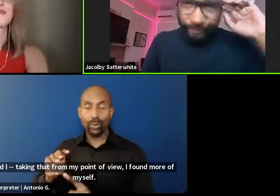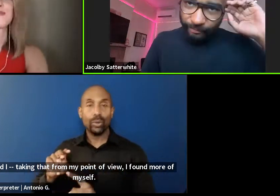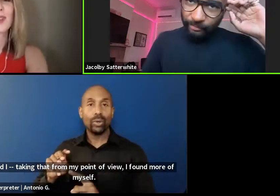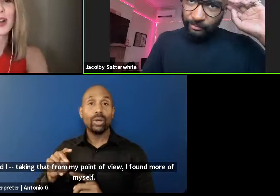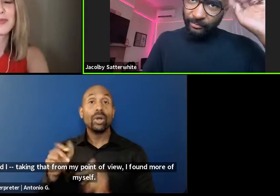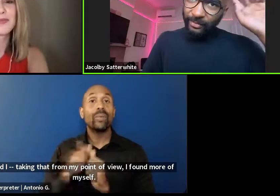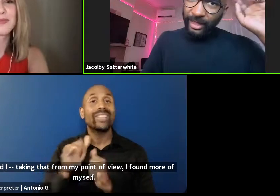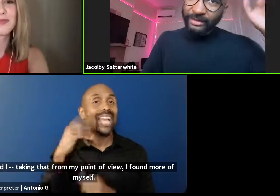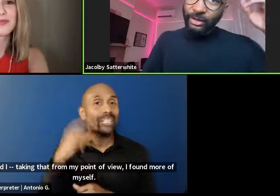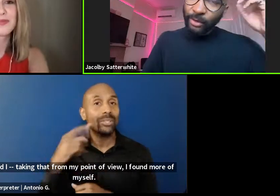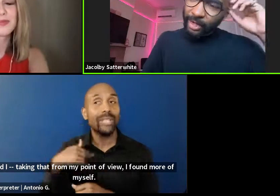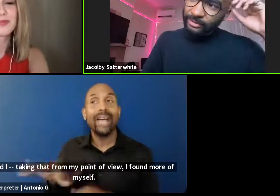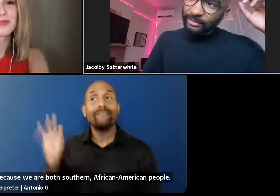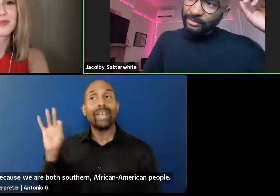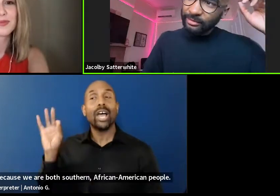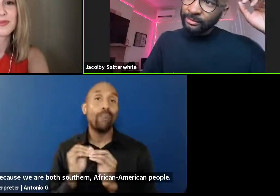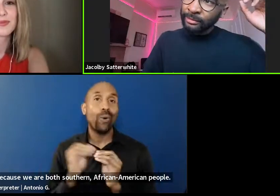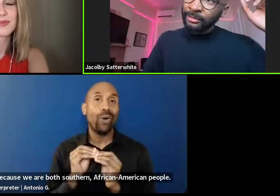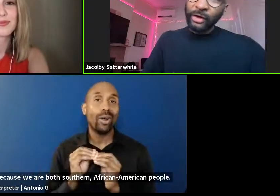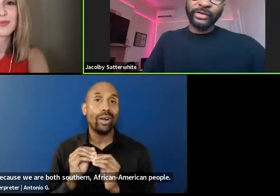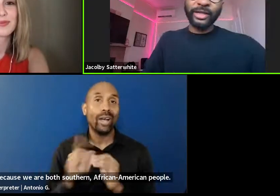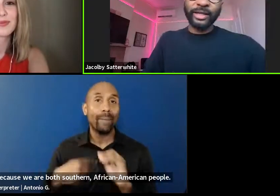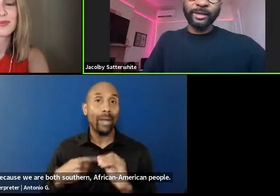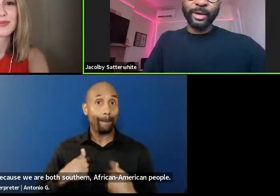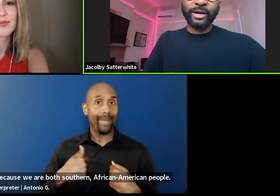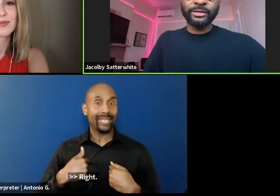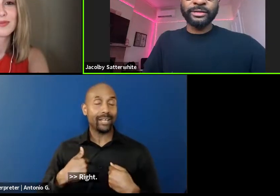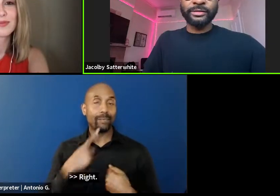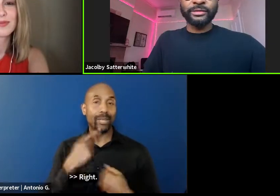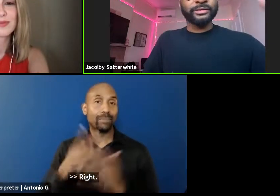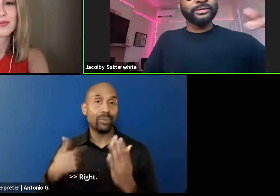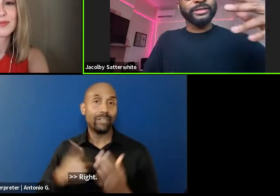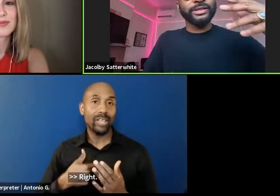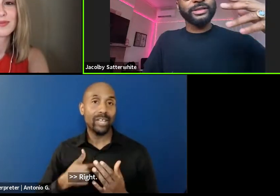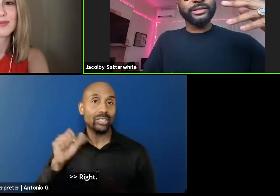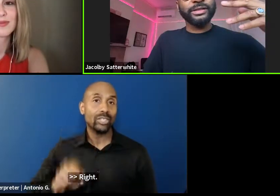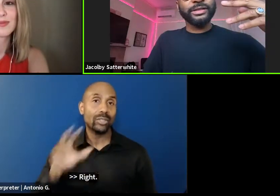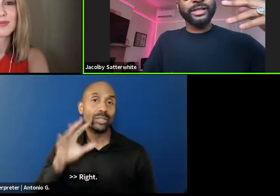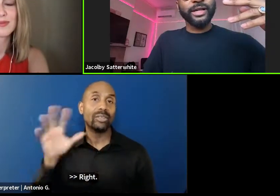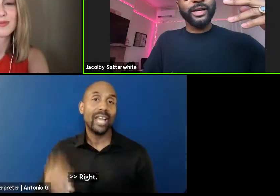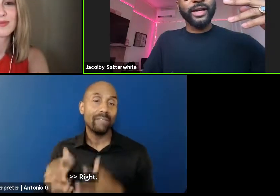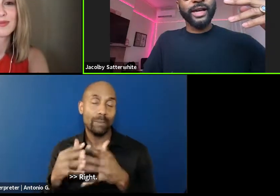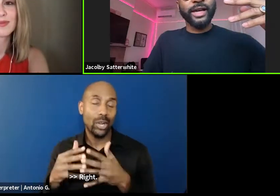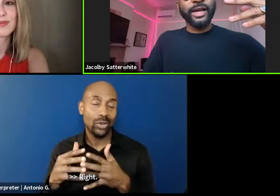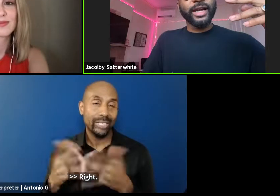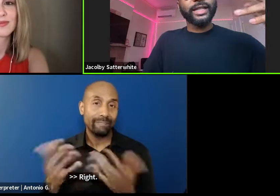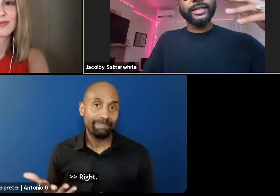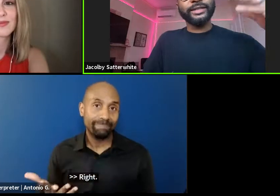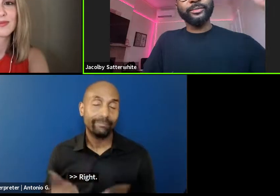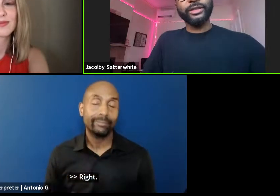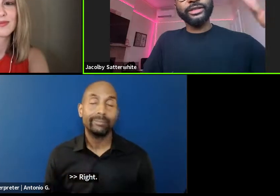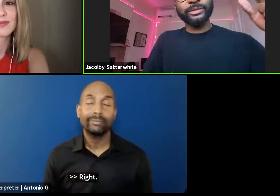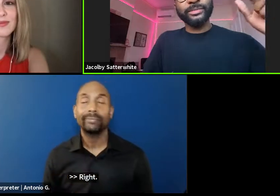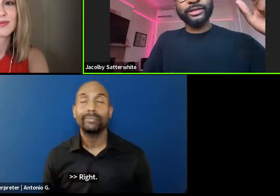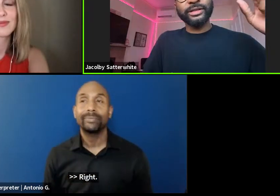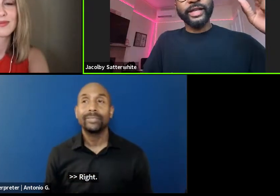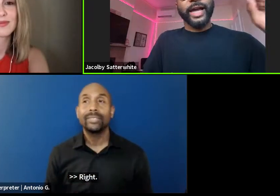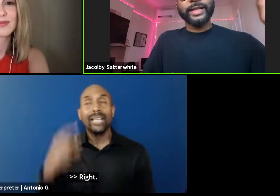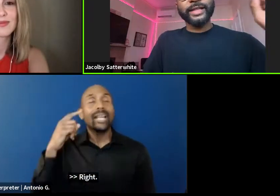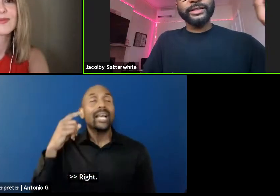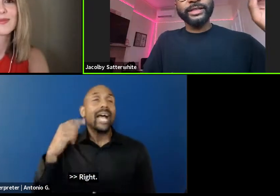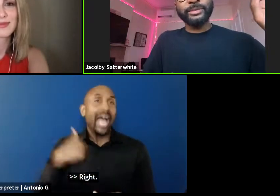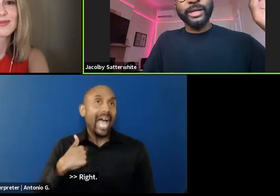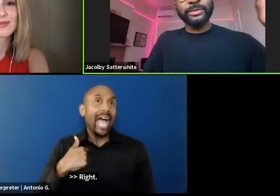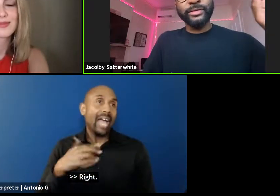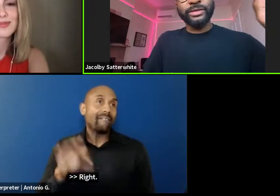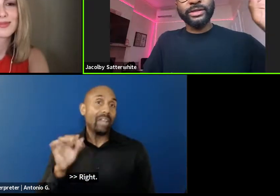people. Right. And so I started thinking about this, like the symbolism,